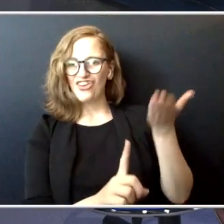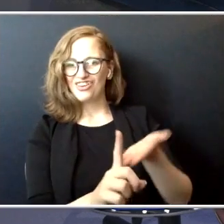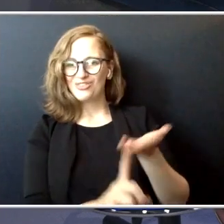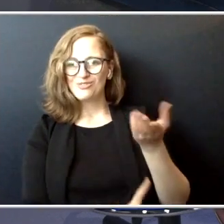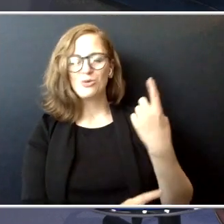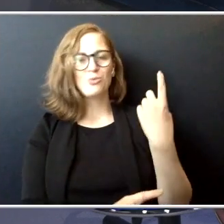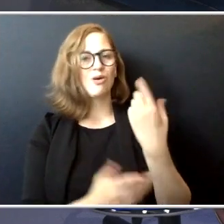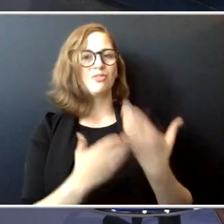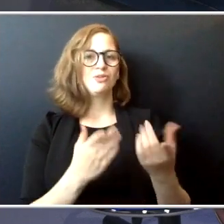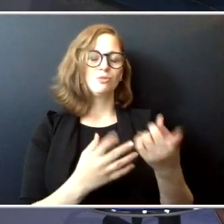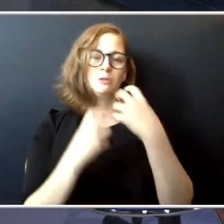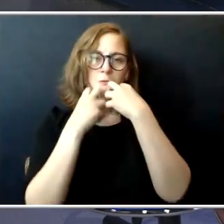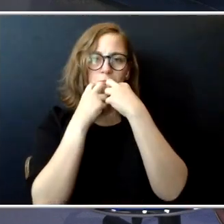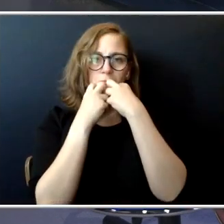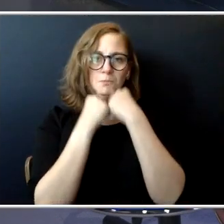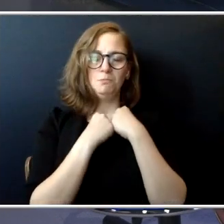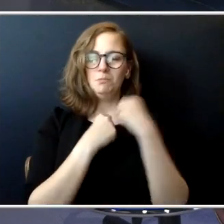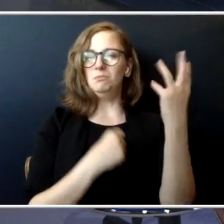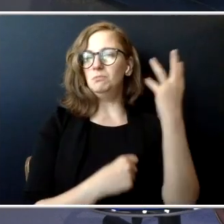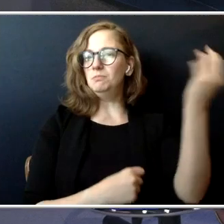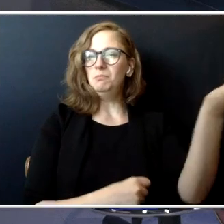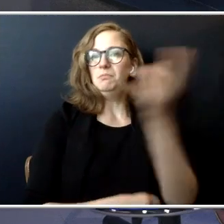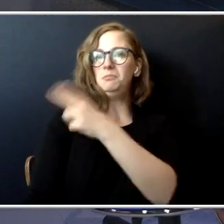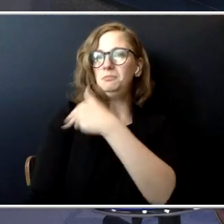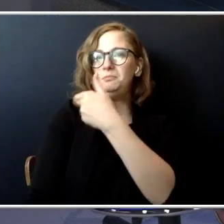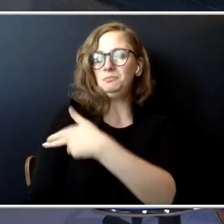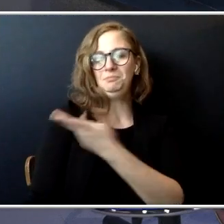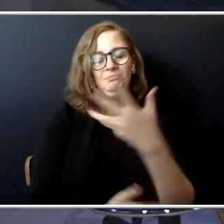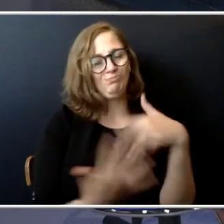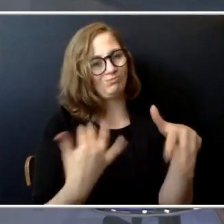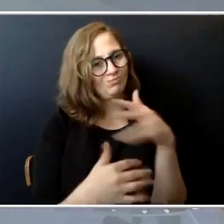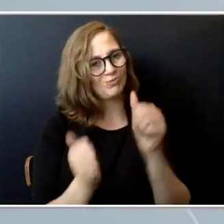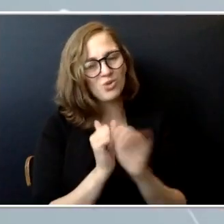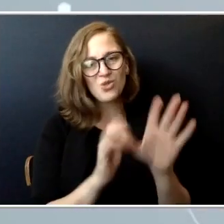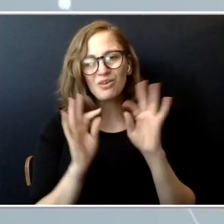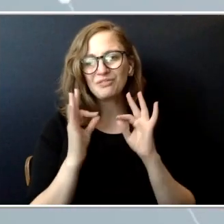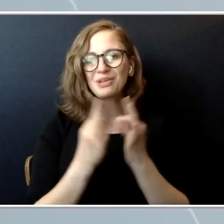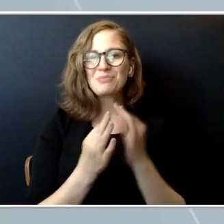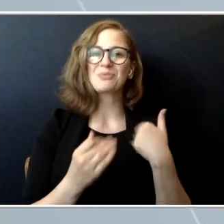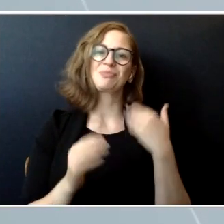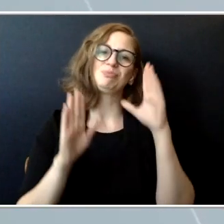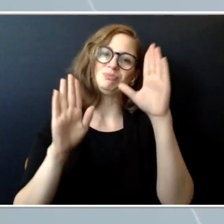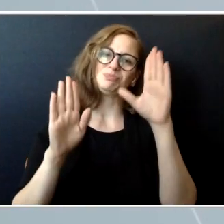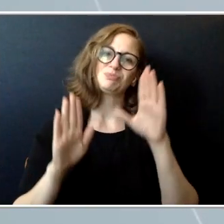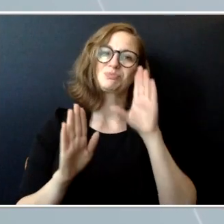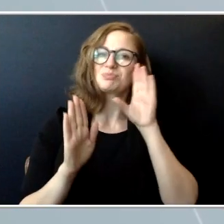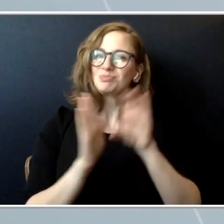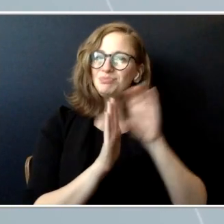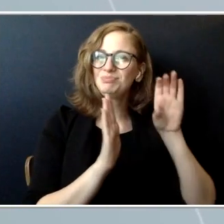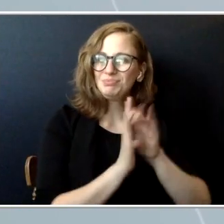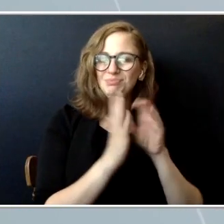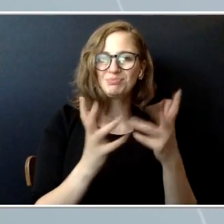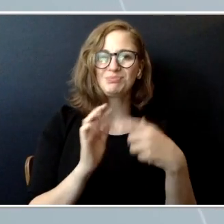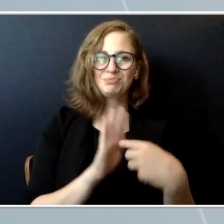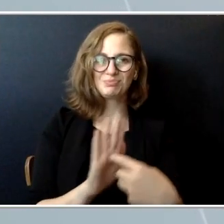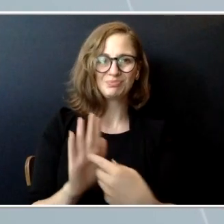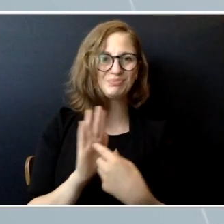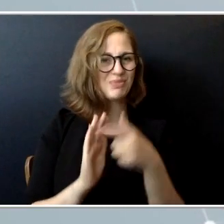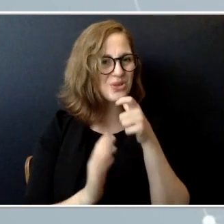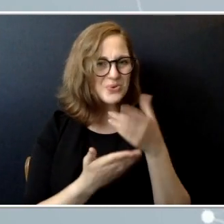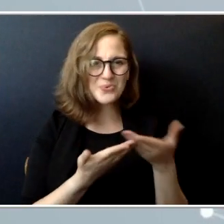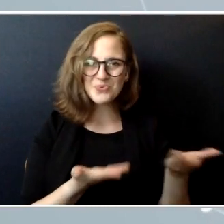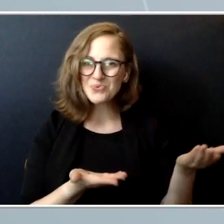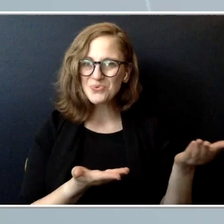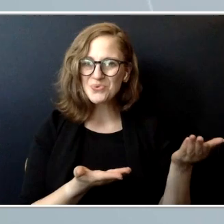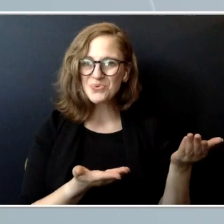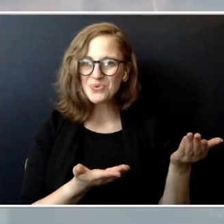the walls of the health system is time with your family. We have some wonderful pictures we want to pull up. Who are we looking at here in these beautiful pictures?